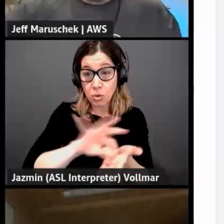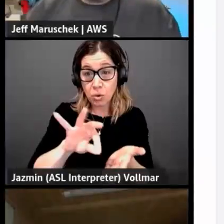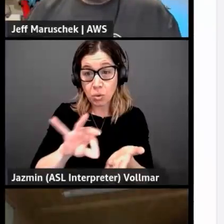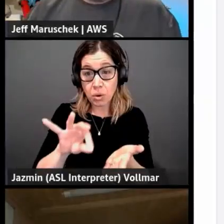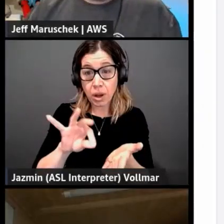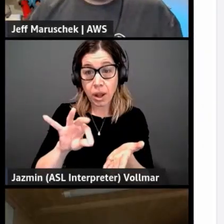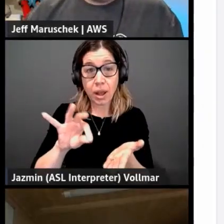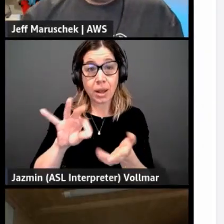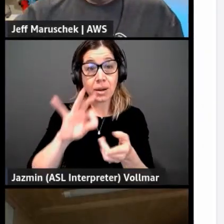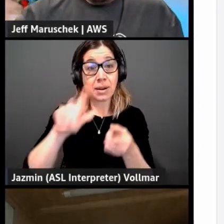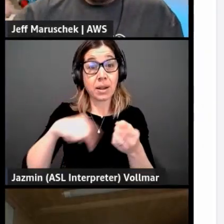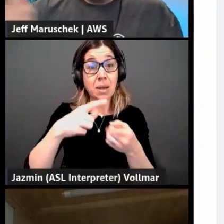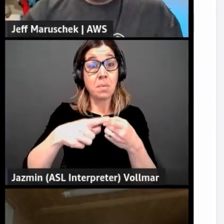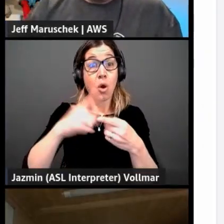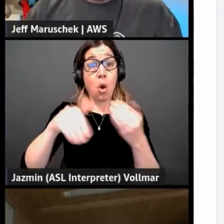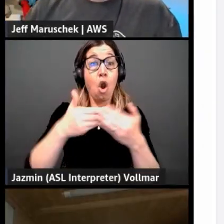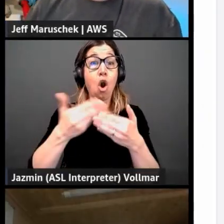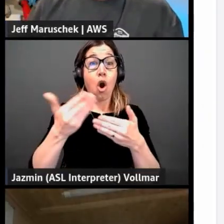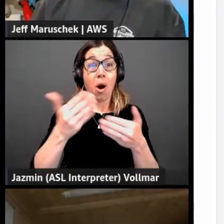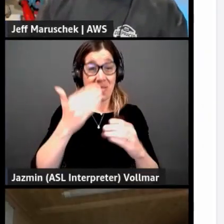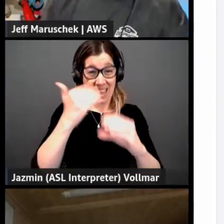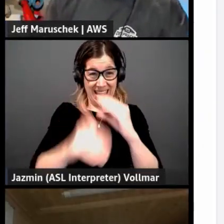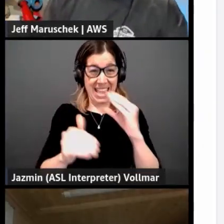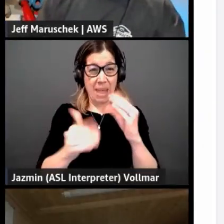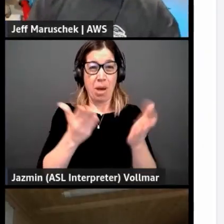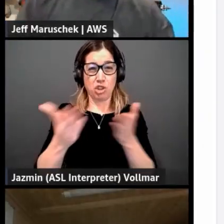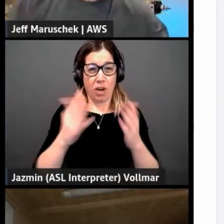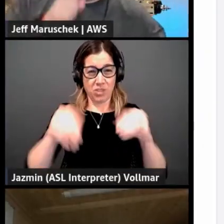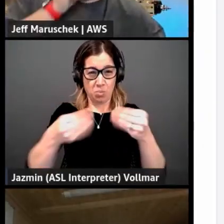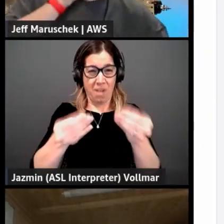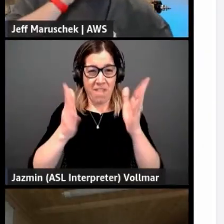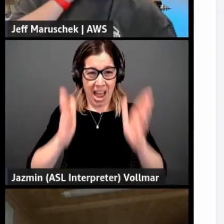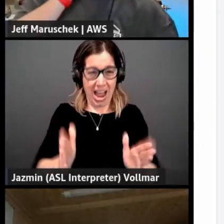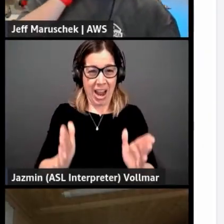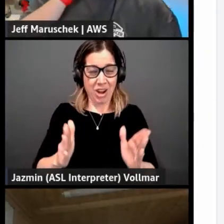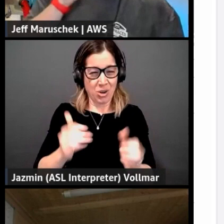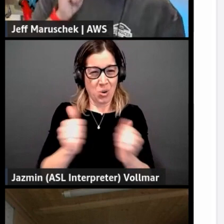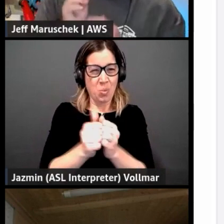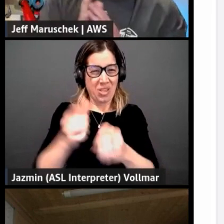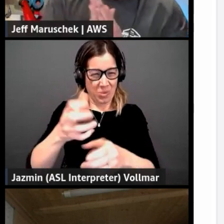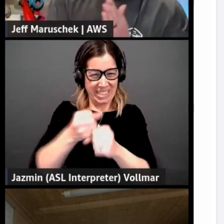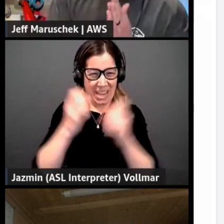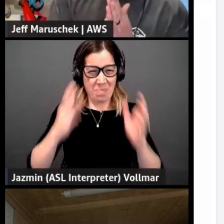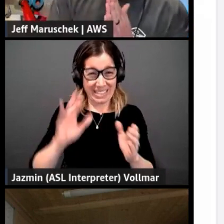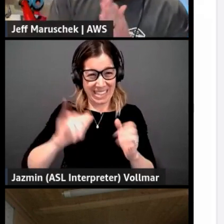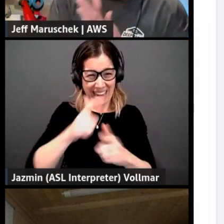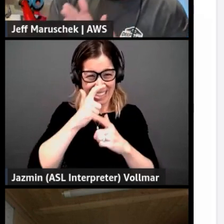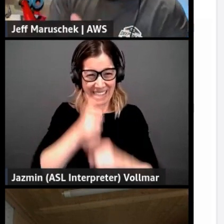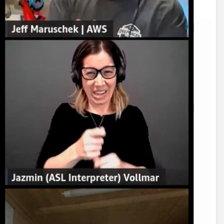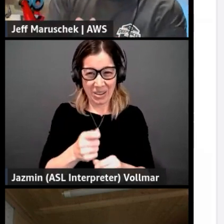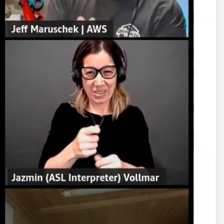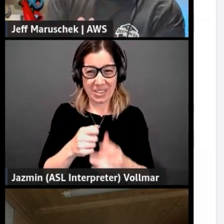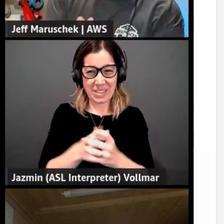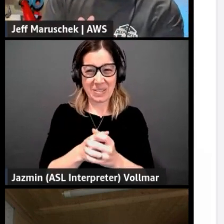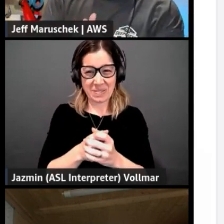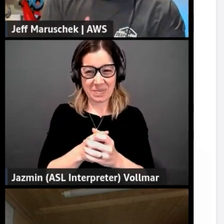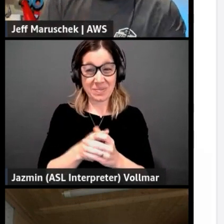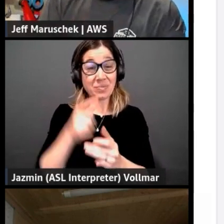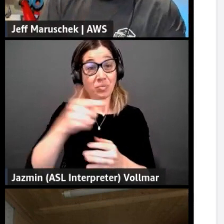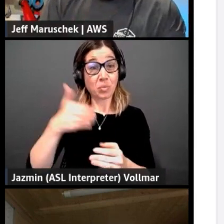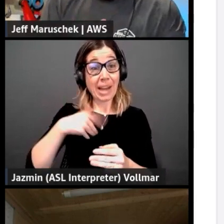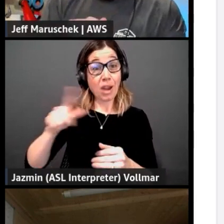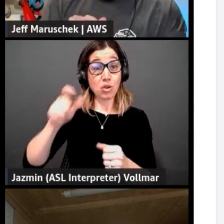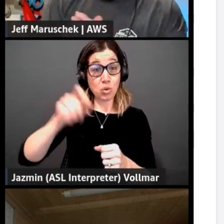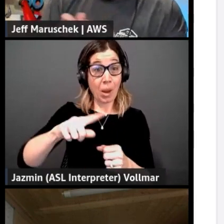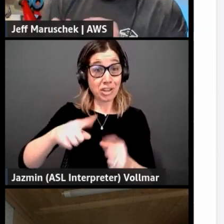email service providers or the recipients. So that's interesting. Yeah. I was so we had a question